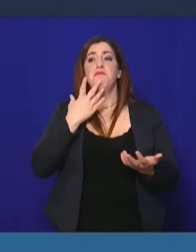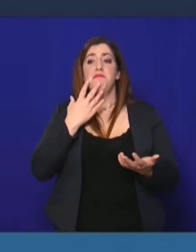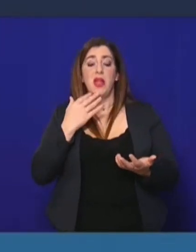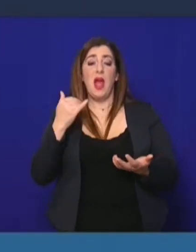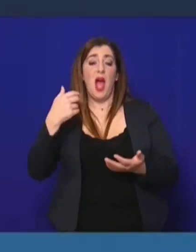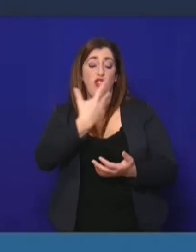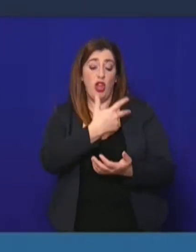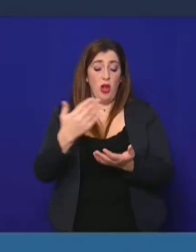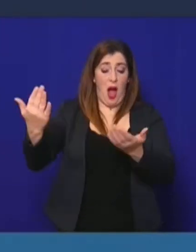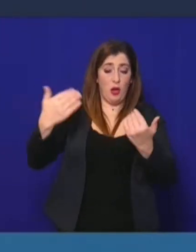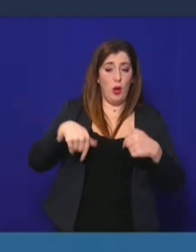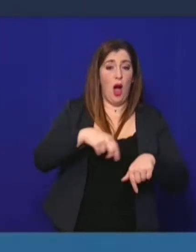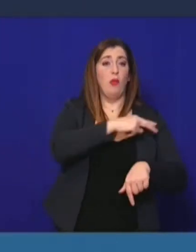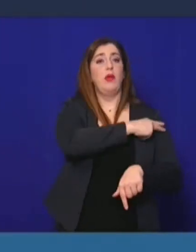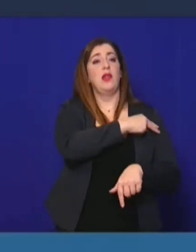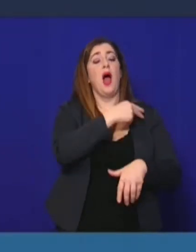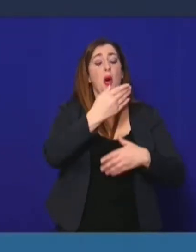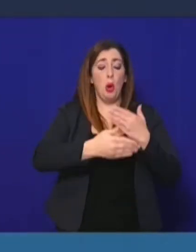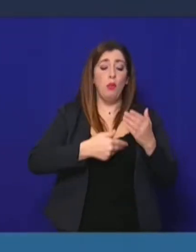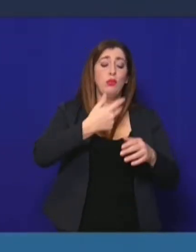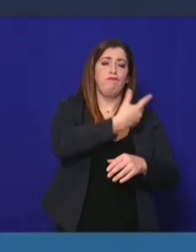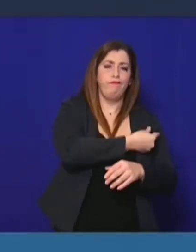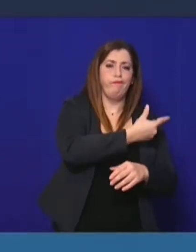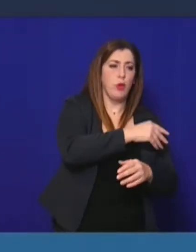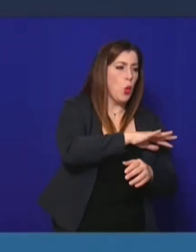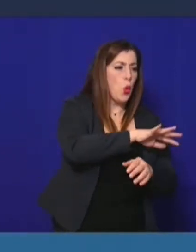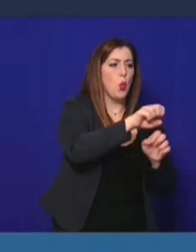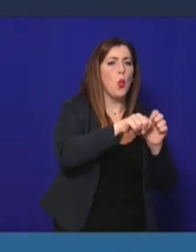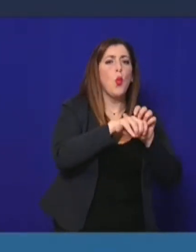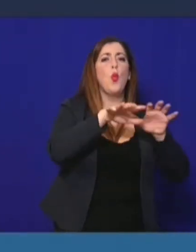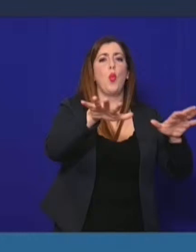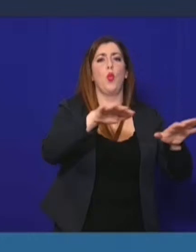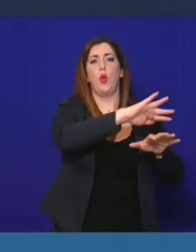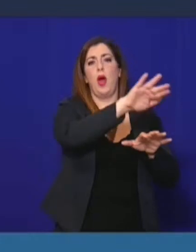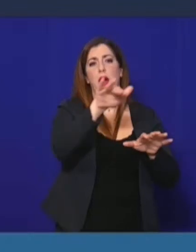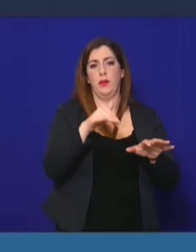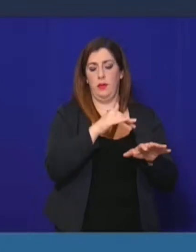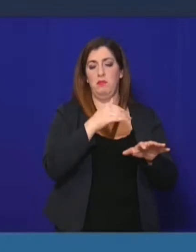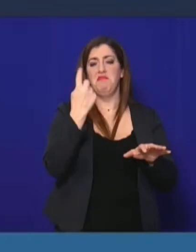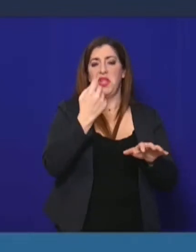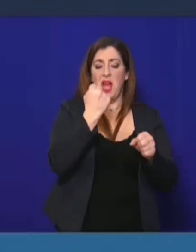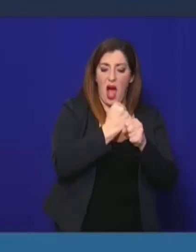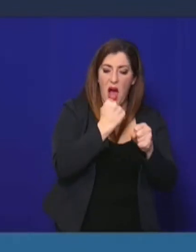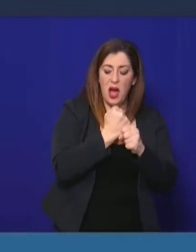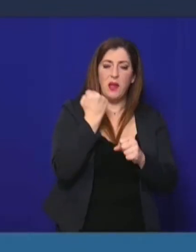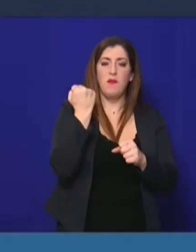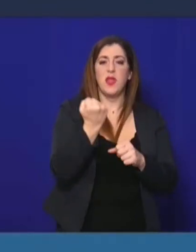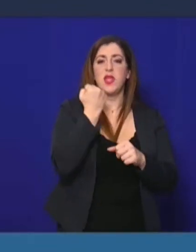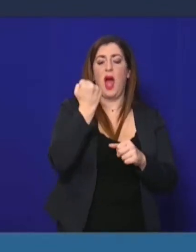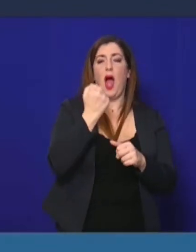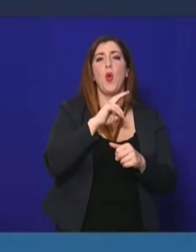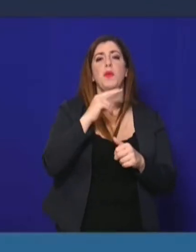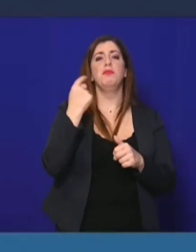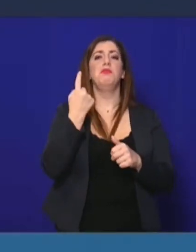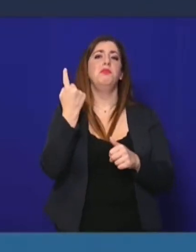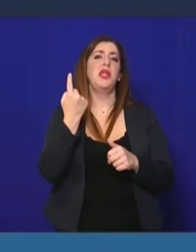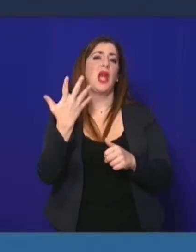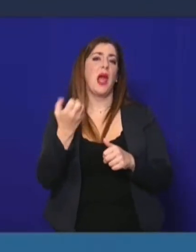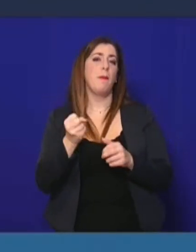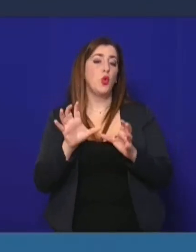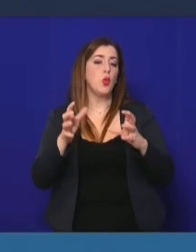aħna nkomplu għaddejjin inlaqmu nagħmlu iktar coverage kemm ta' healthcare workers kif ukoll ta' dawk il-gruppi kollha li kienu nagħtaw